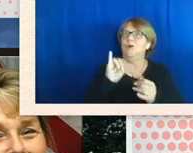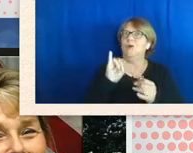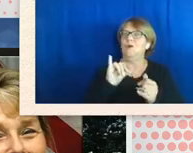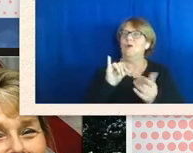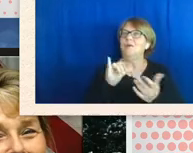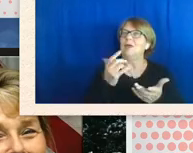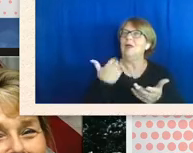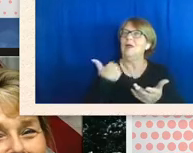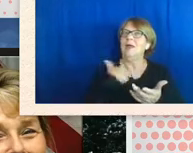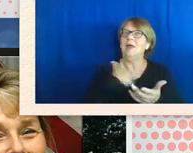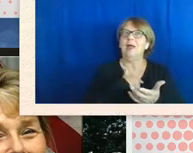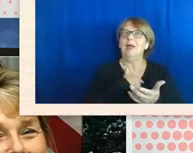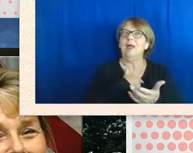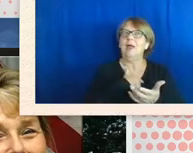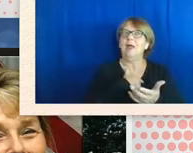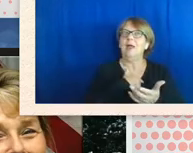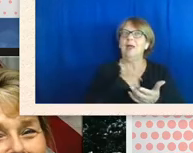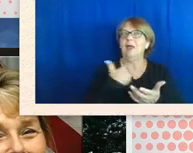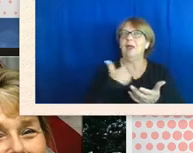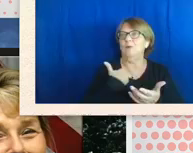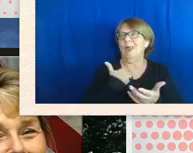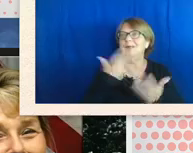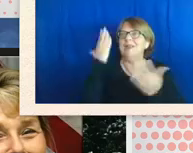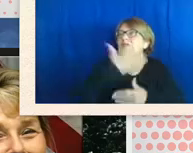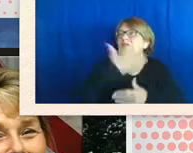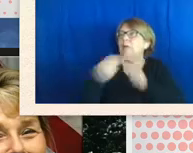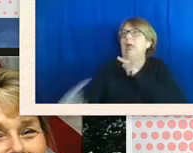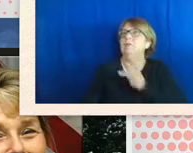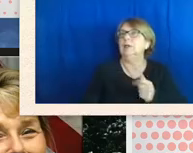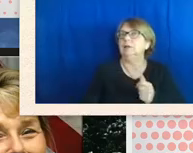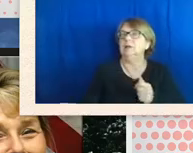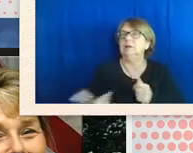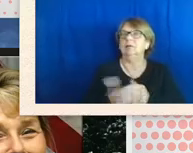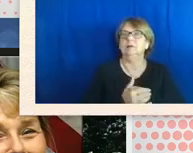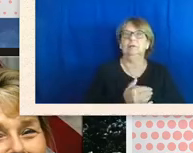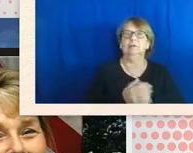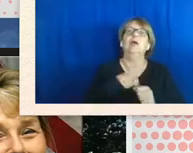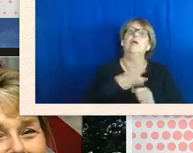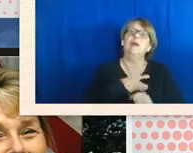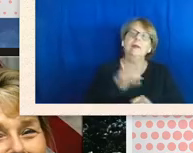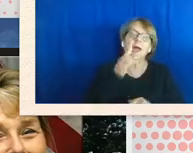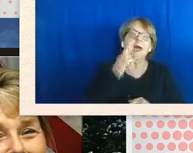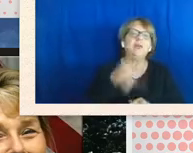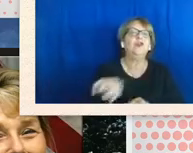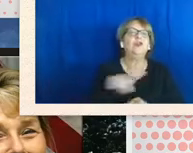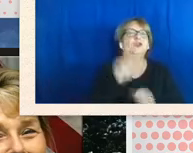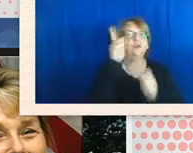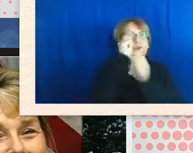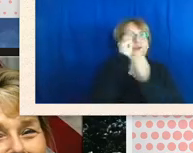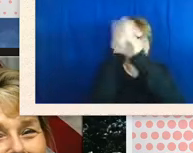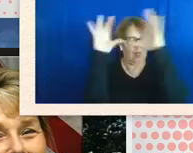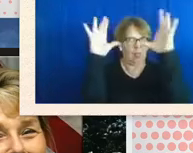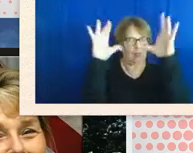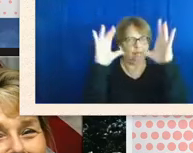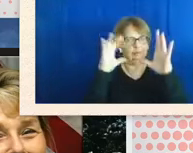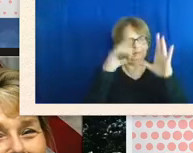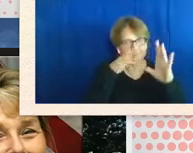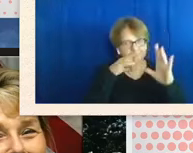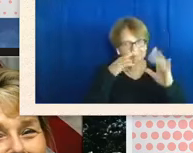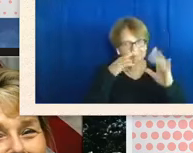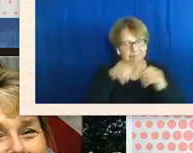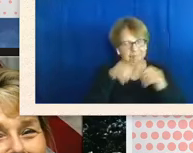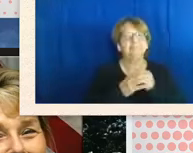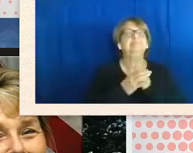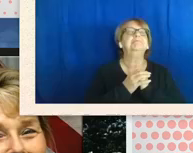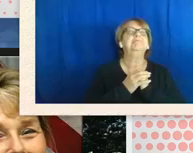an invisible enemy. And I'd like for you to visualize this, if you would. You know, out in